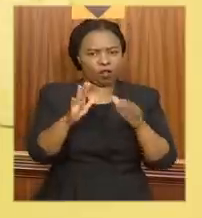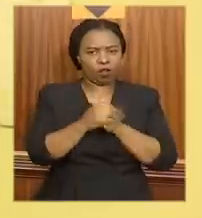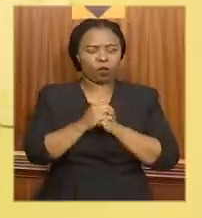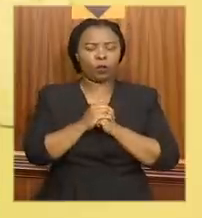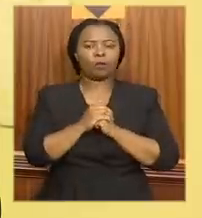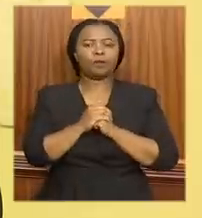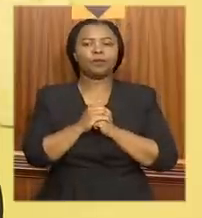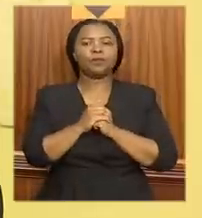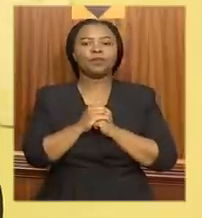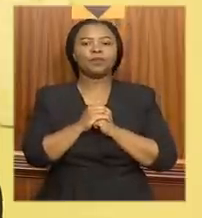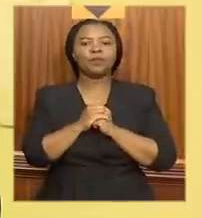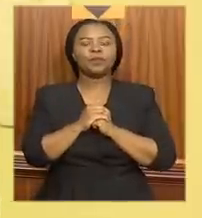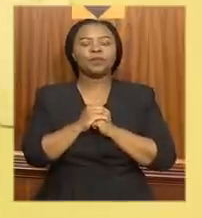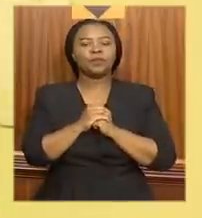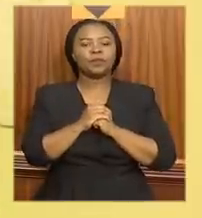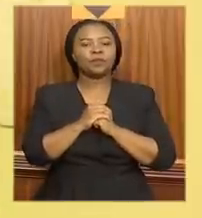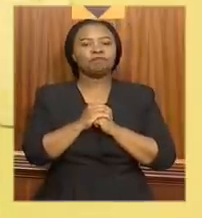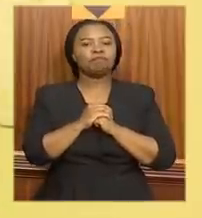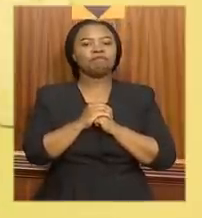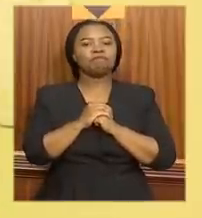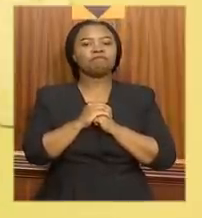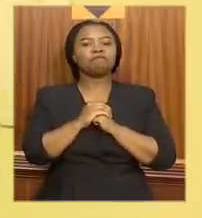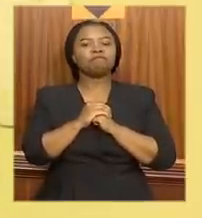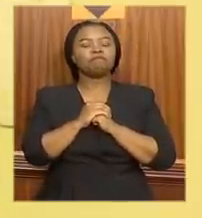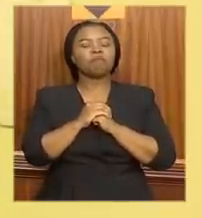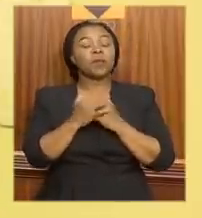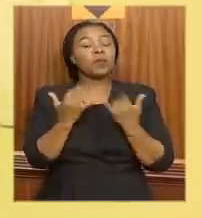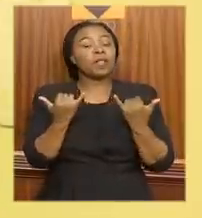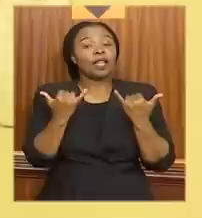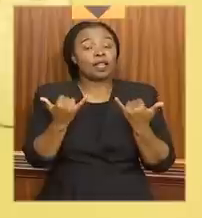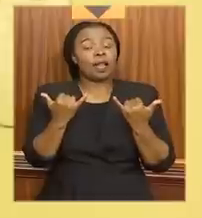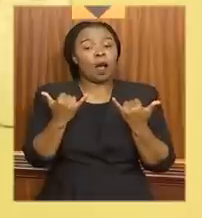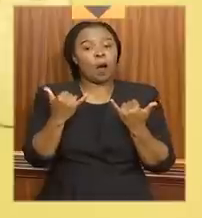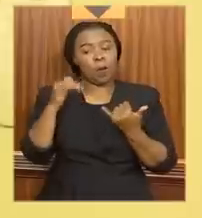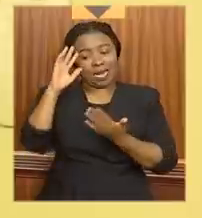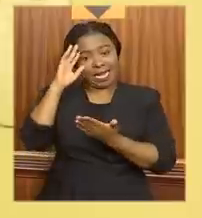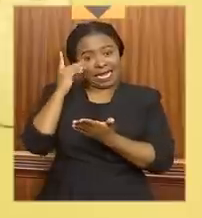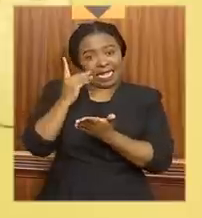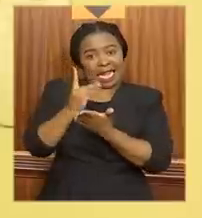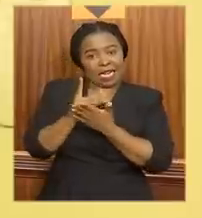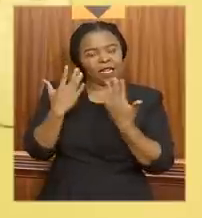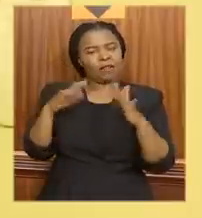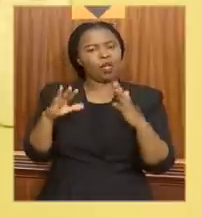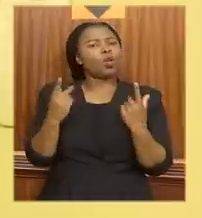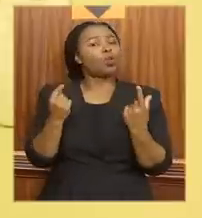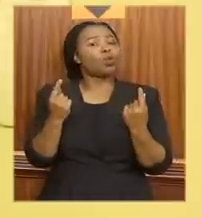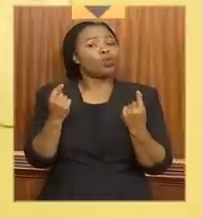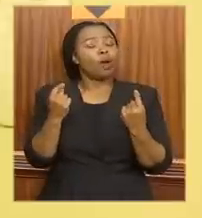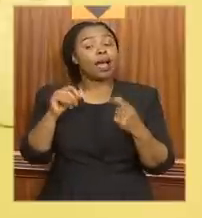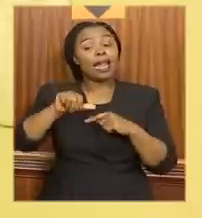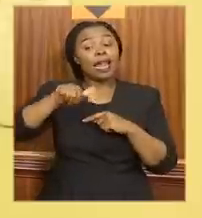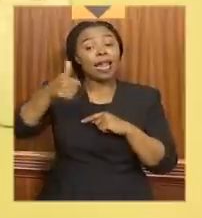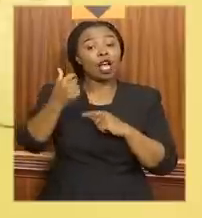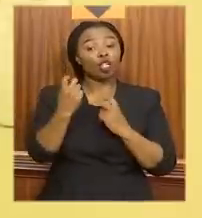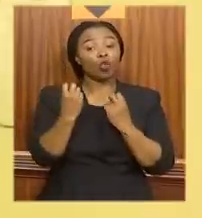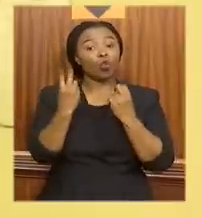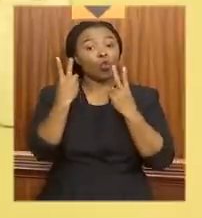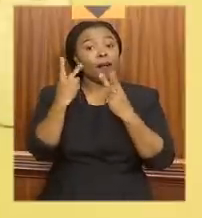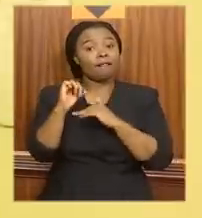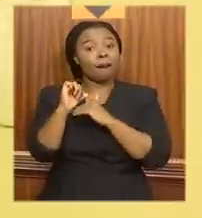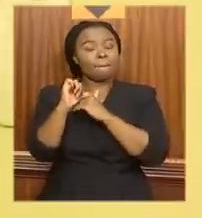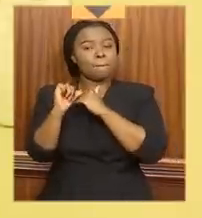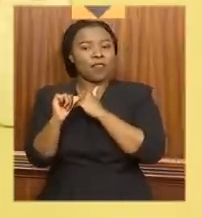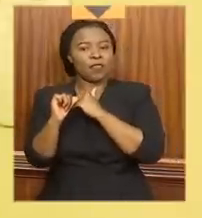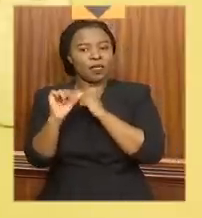It is now been decided that over the next 12 months, Eskom will increase